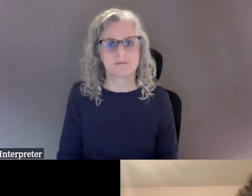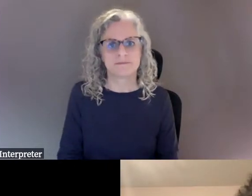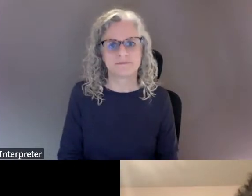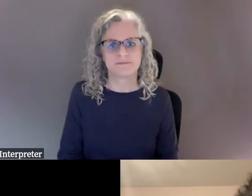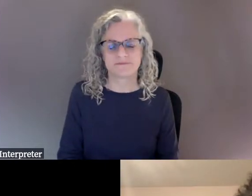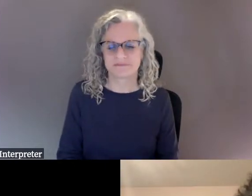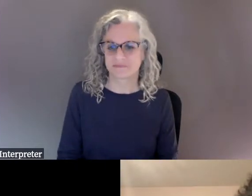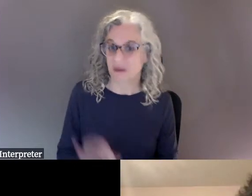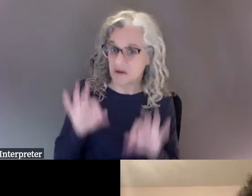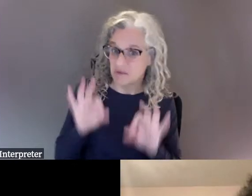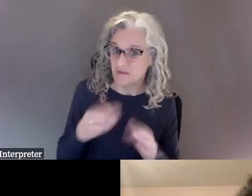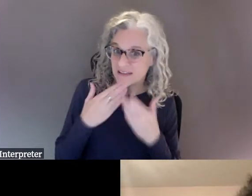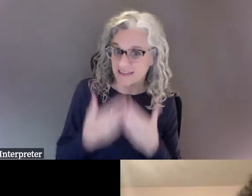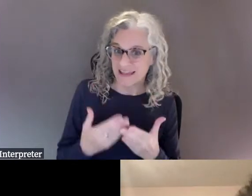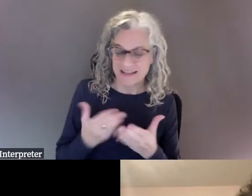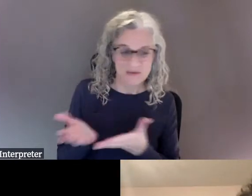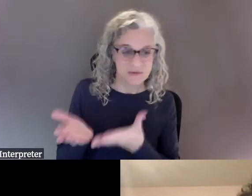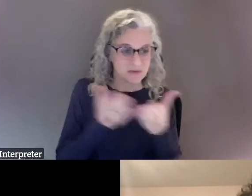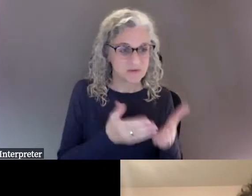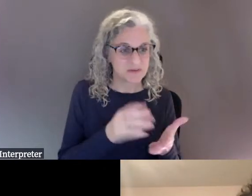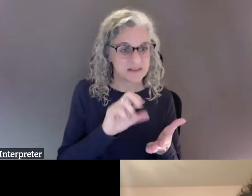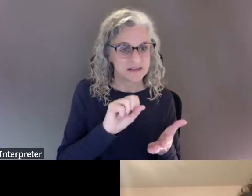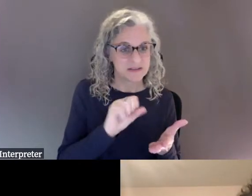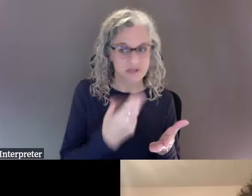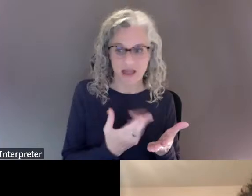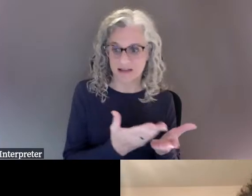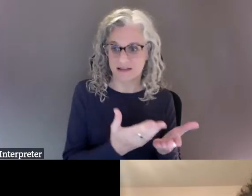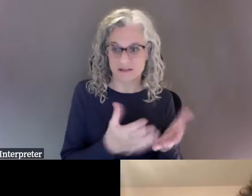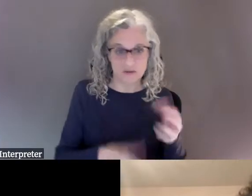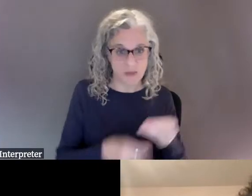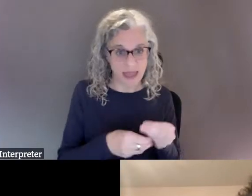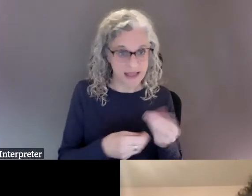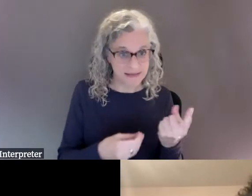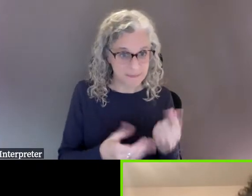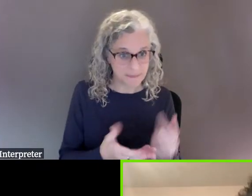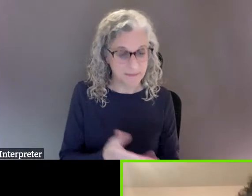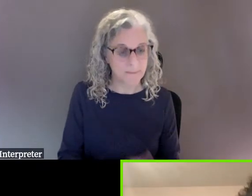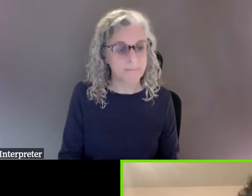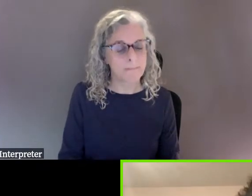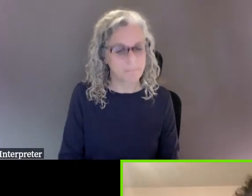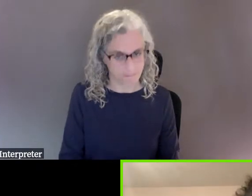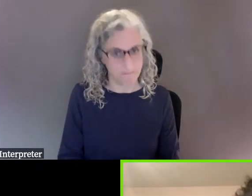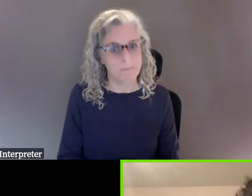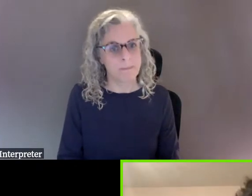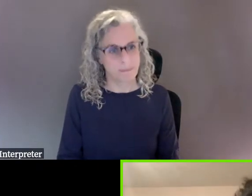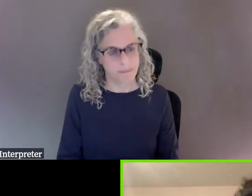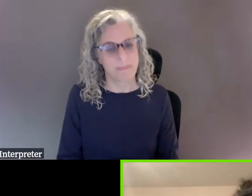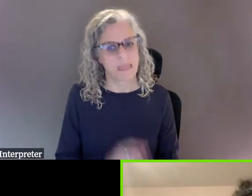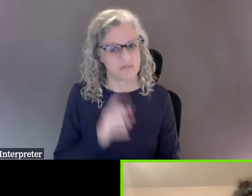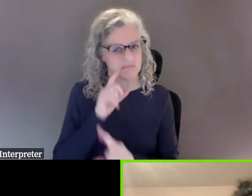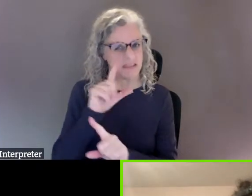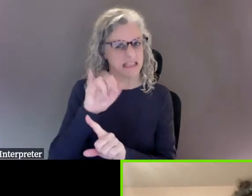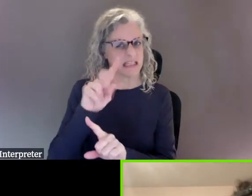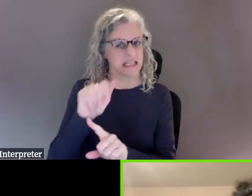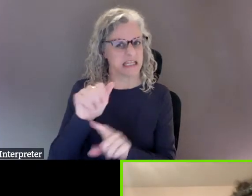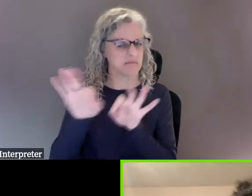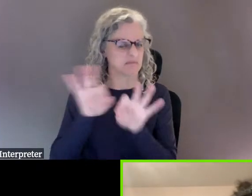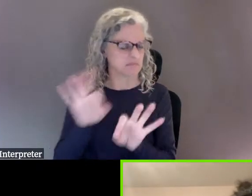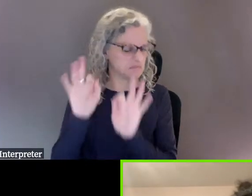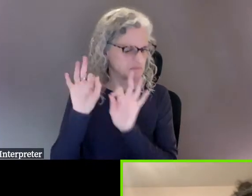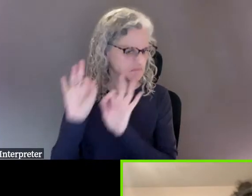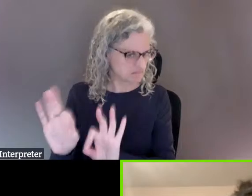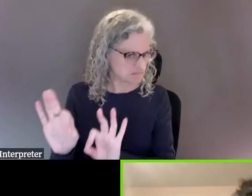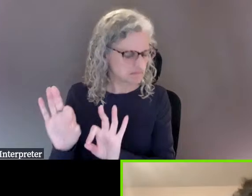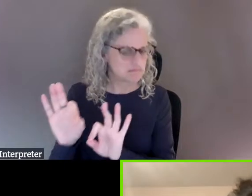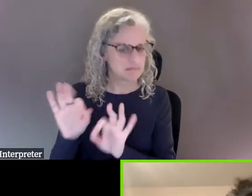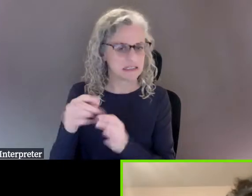Perfect. Thanks, Lydia. Shahinaz, if you want to add anything. Yes, I mean, I think Lydia's already done a great job talking about some